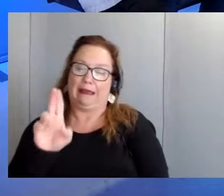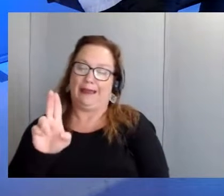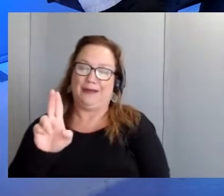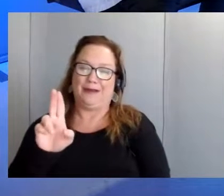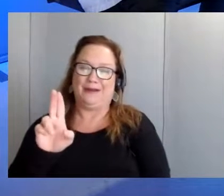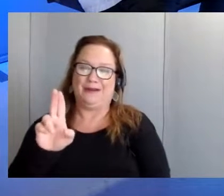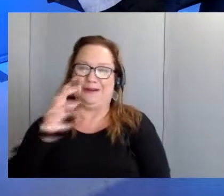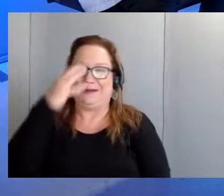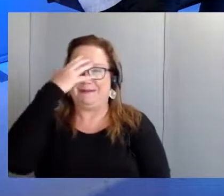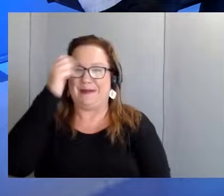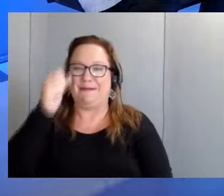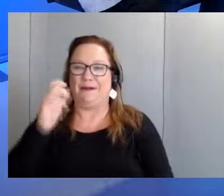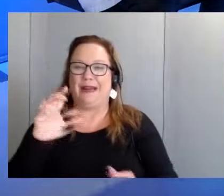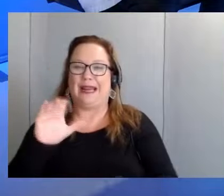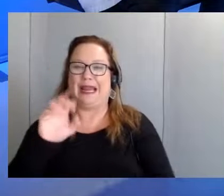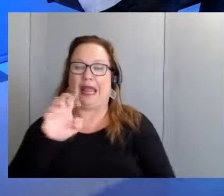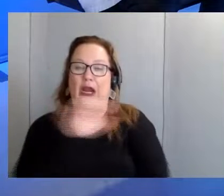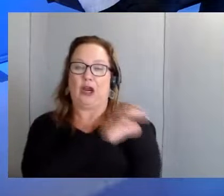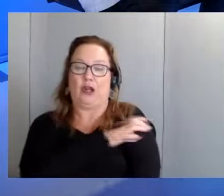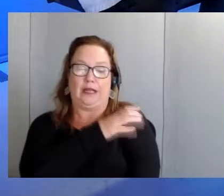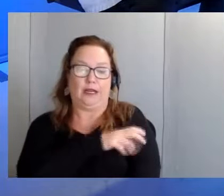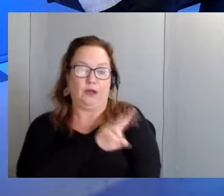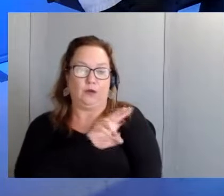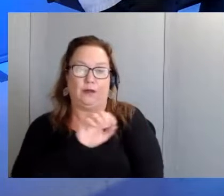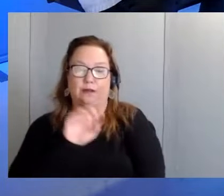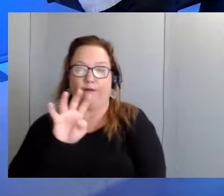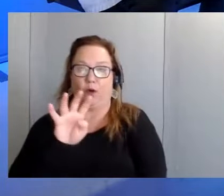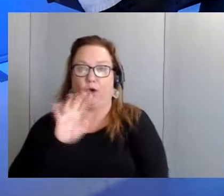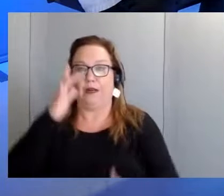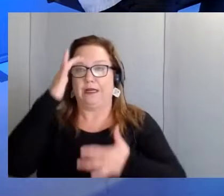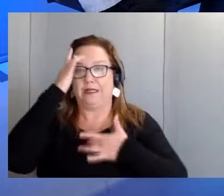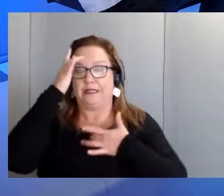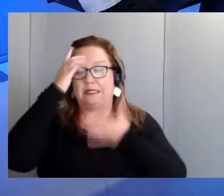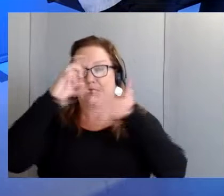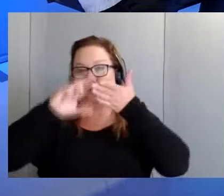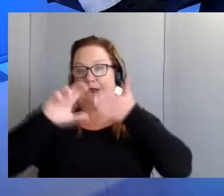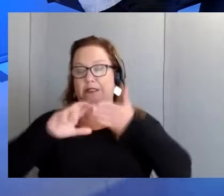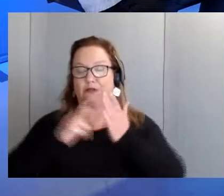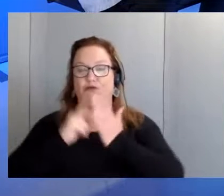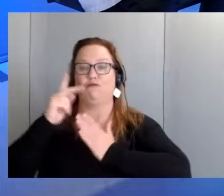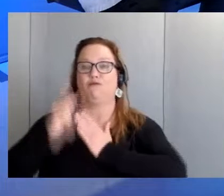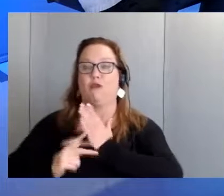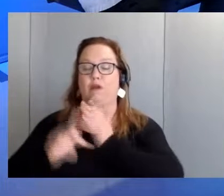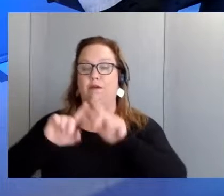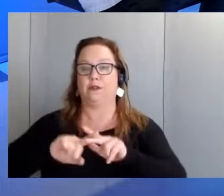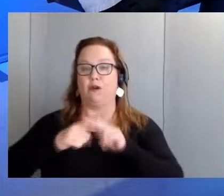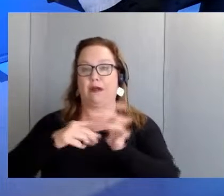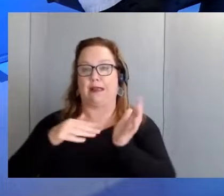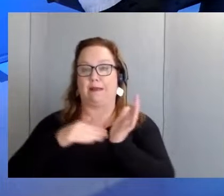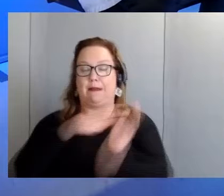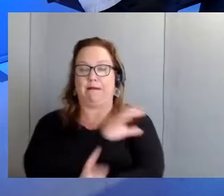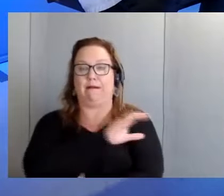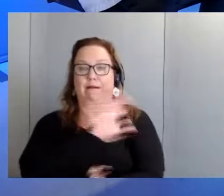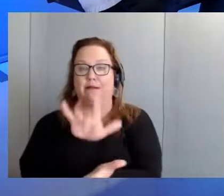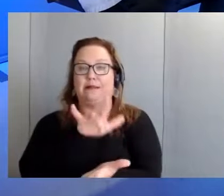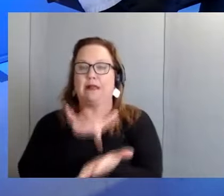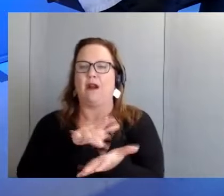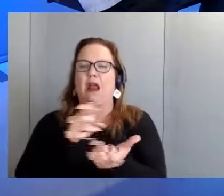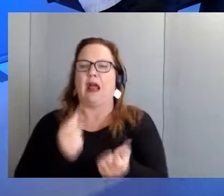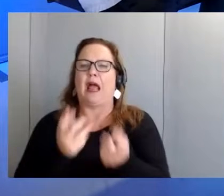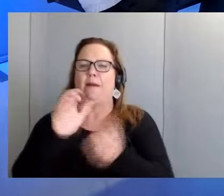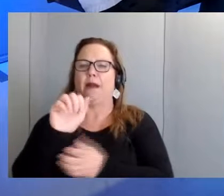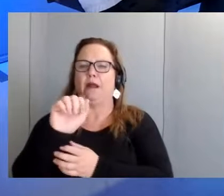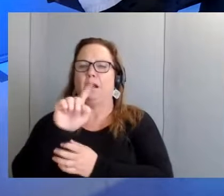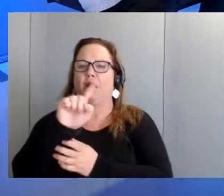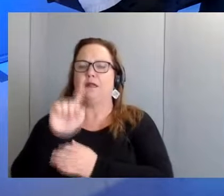Memory Care Clinic. And in 2004, you began Alzheimer's disease clinical research programs at the medical center. So how many Alzheimer's patients are